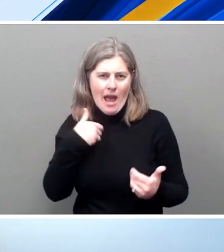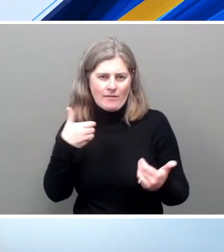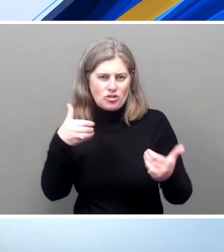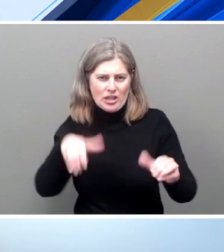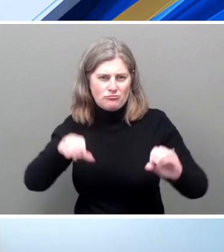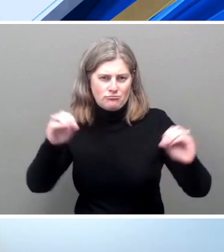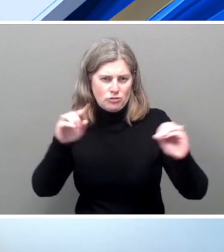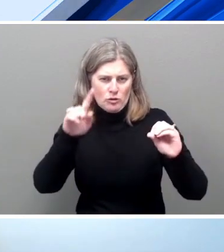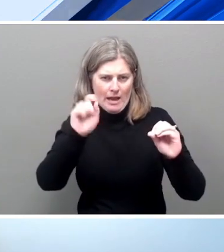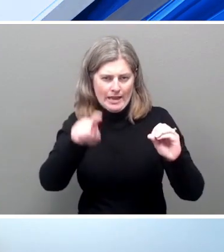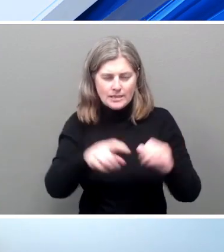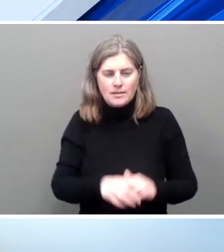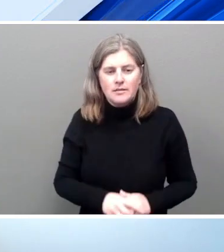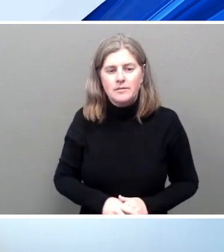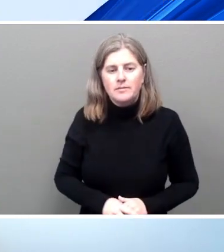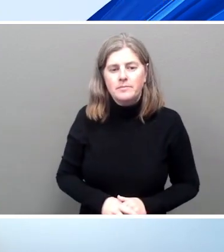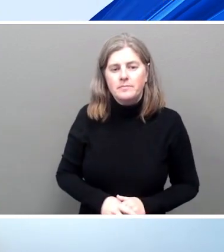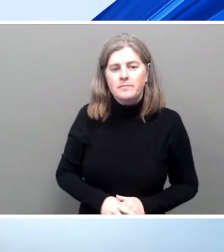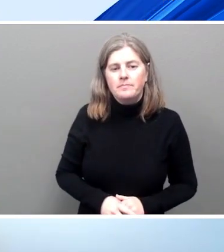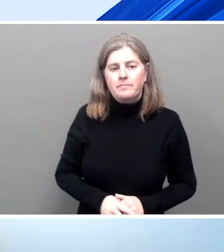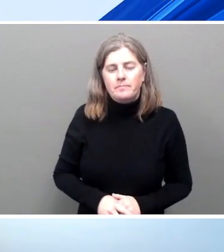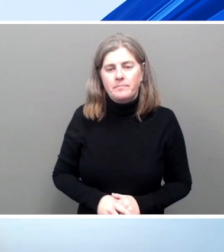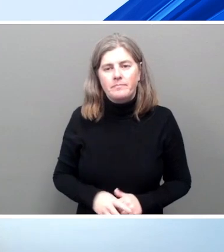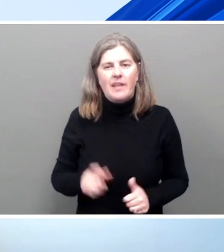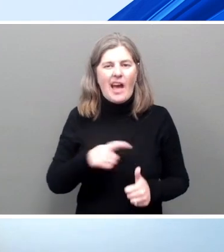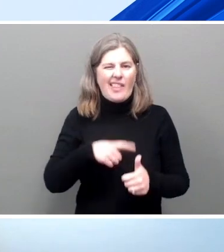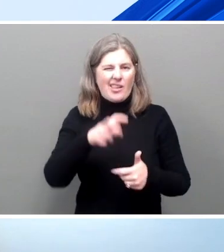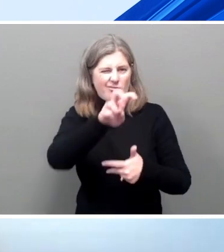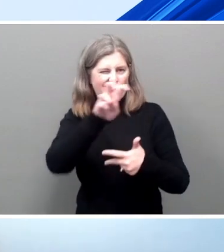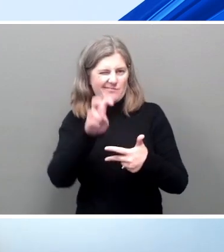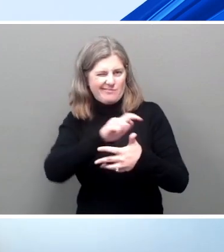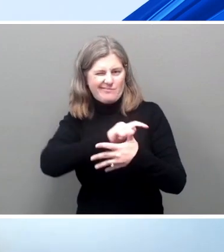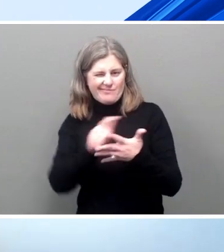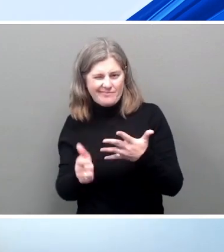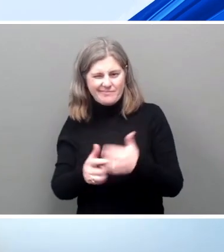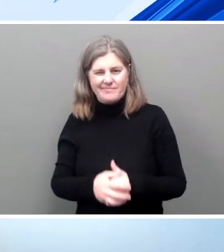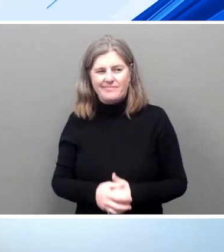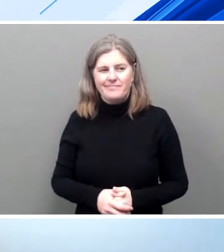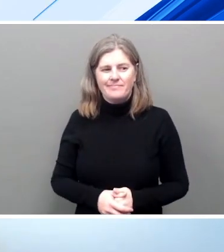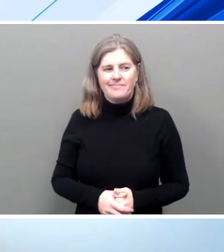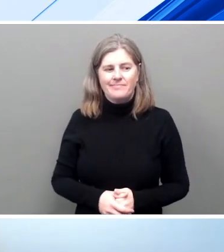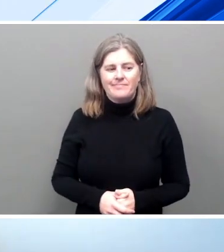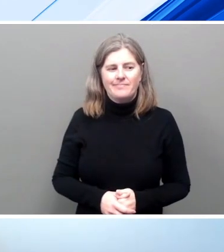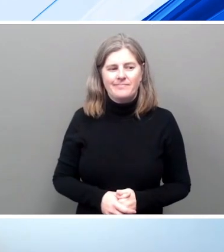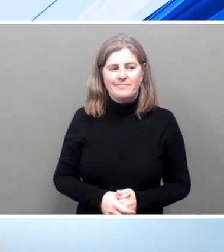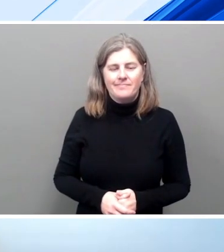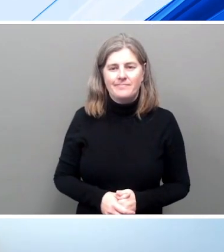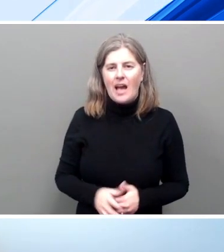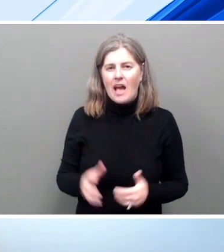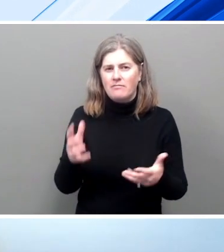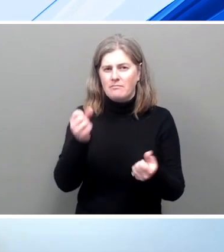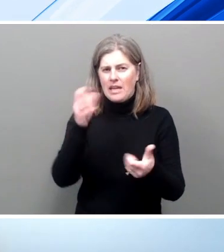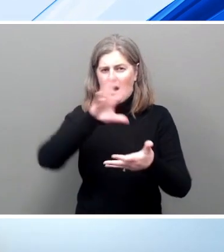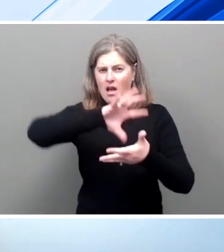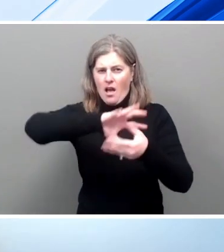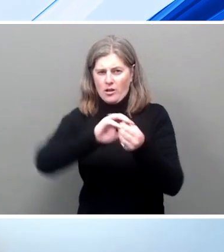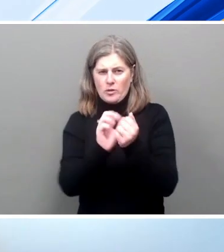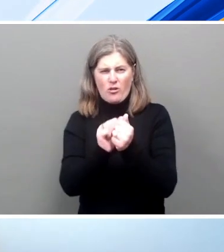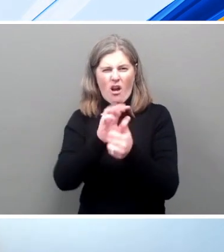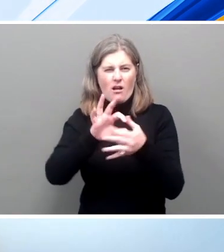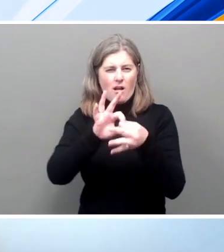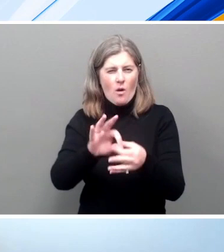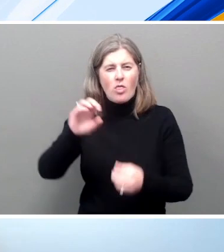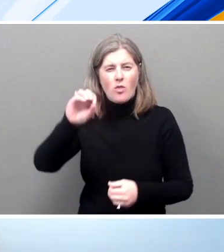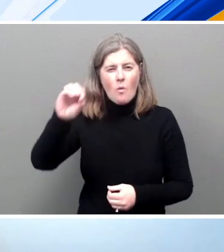ask questions for himself just yet. And then we'll jump back into the regular sequence. And I'm going to bunch them all together because they all deal with